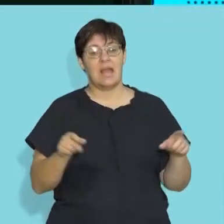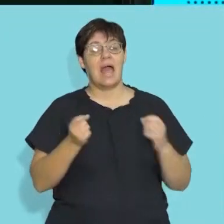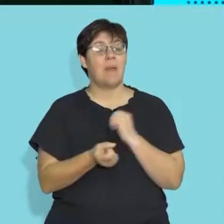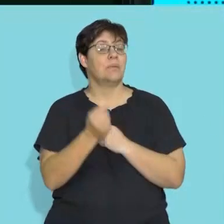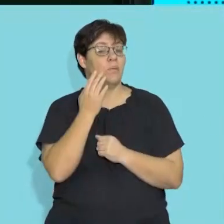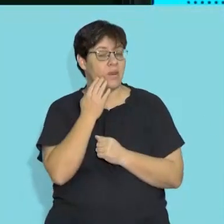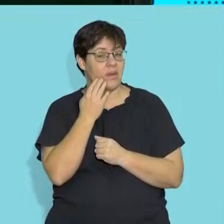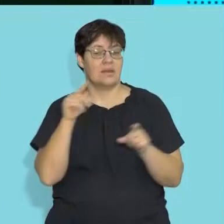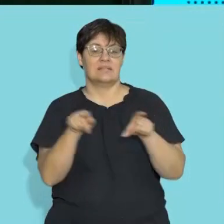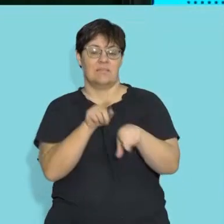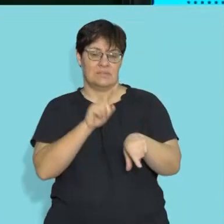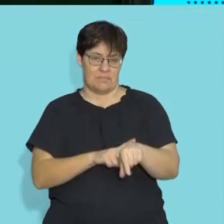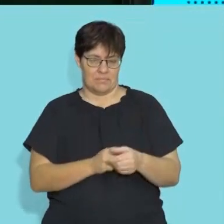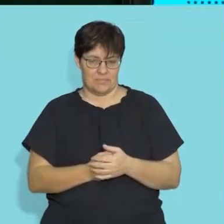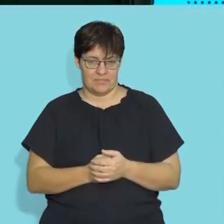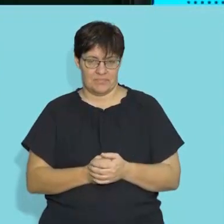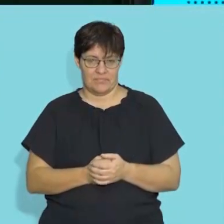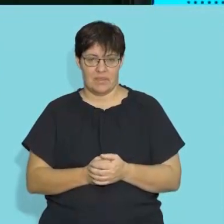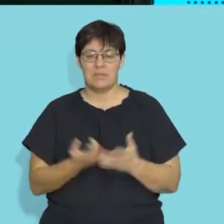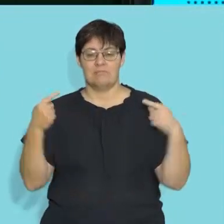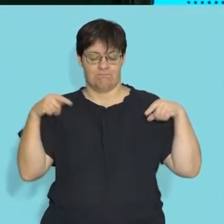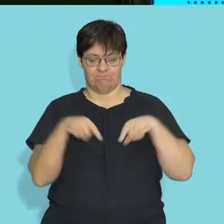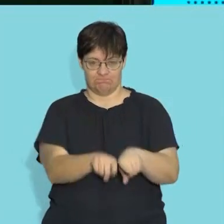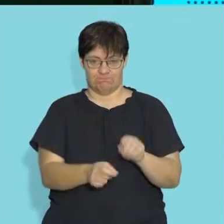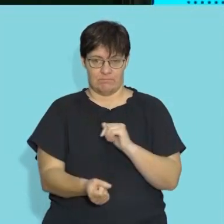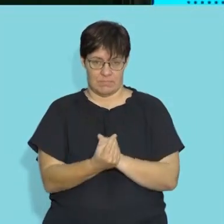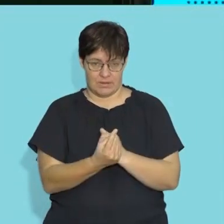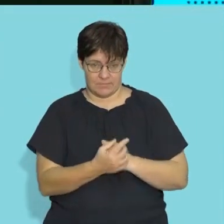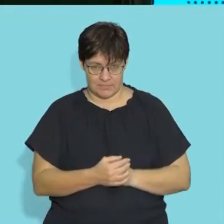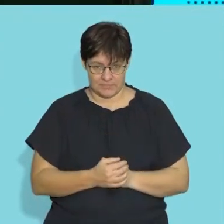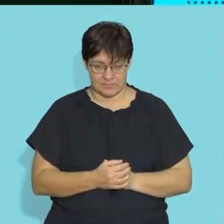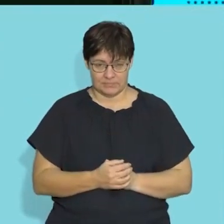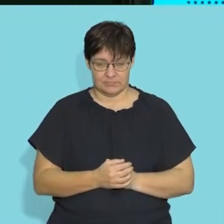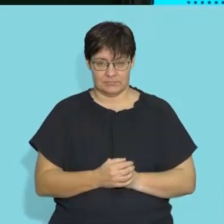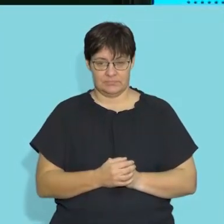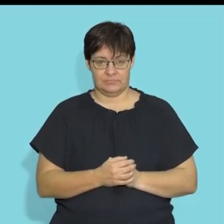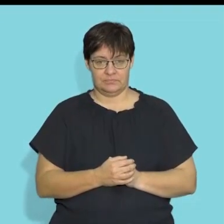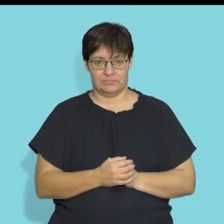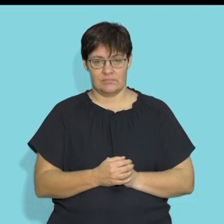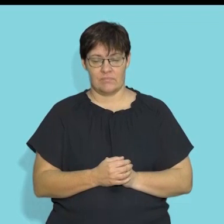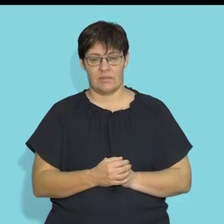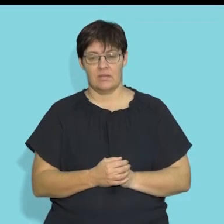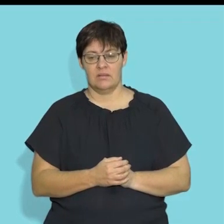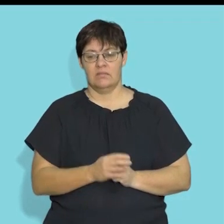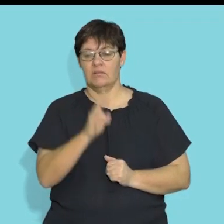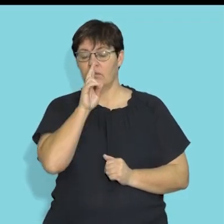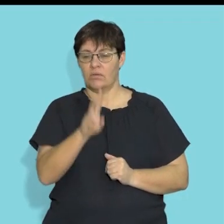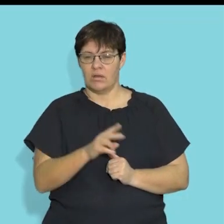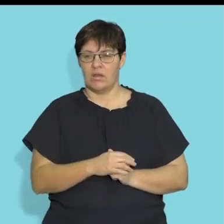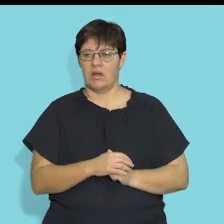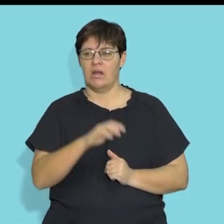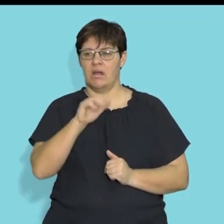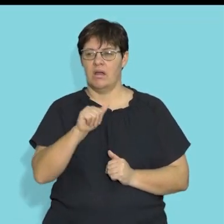at the same time. We actually use the word simultaneously. So when we look at the production